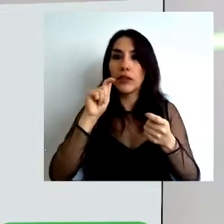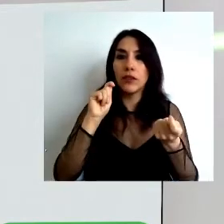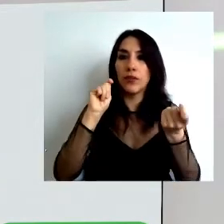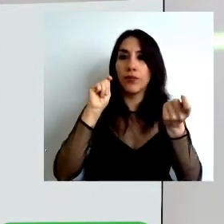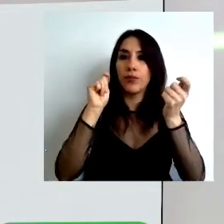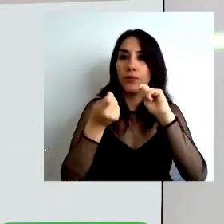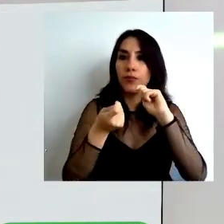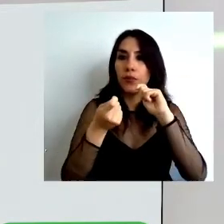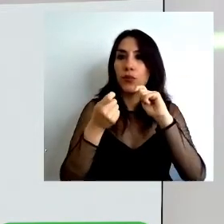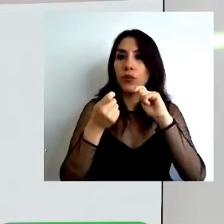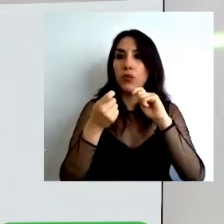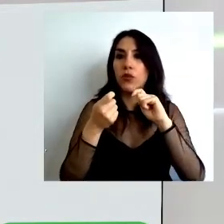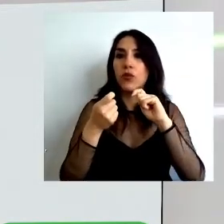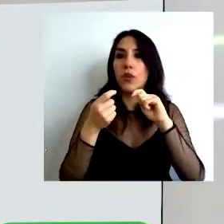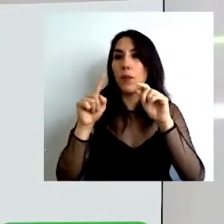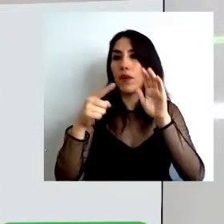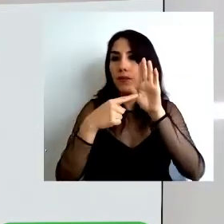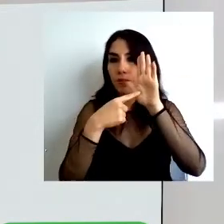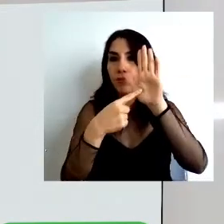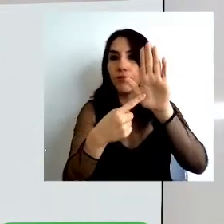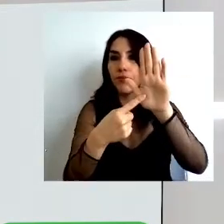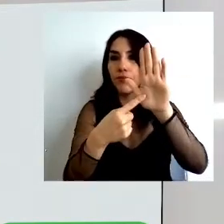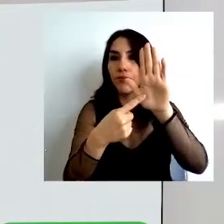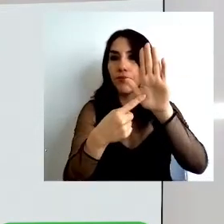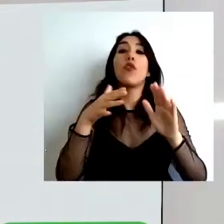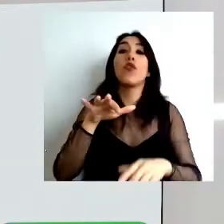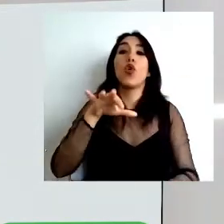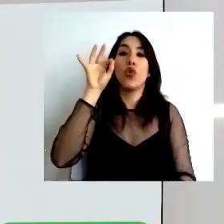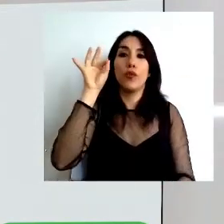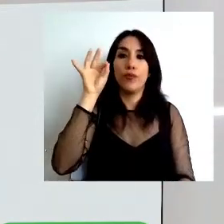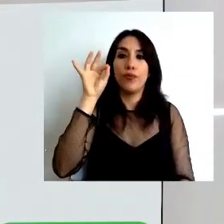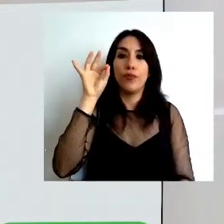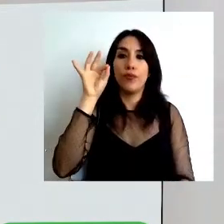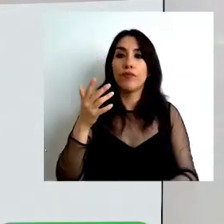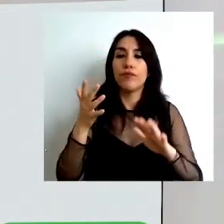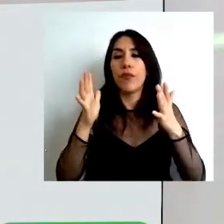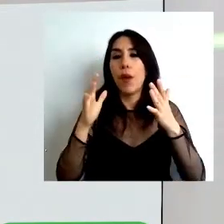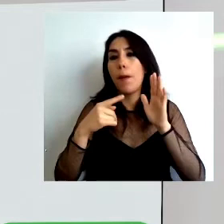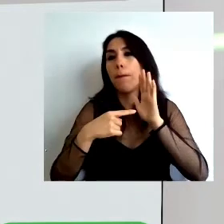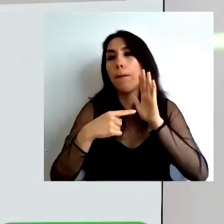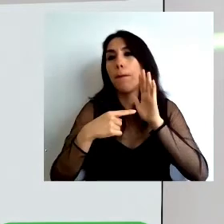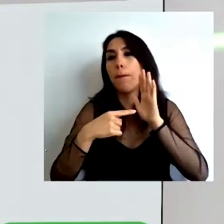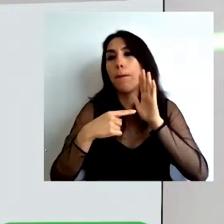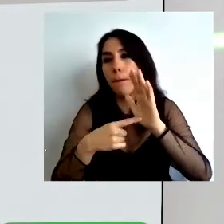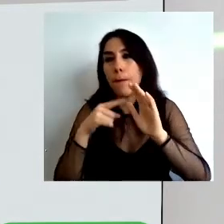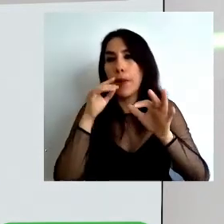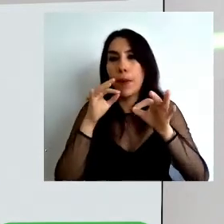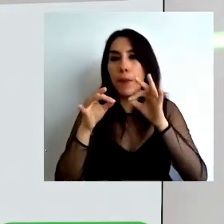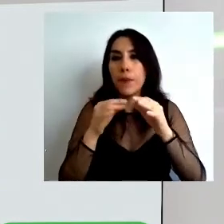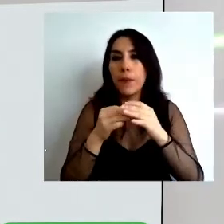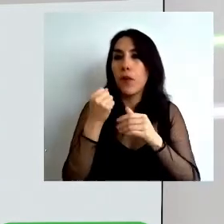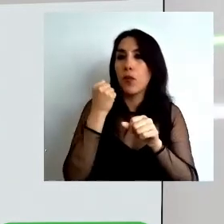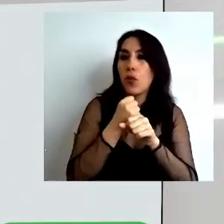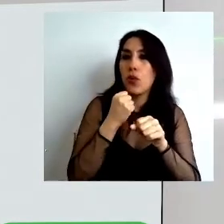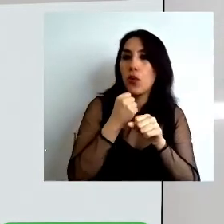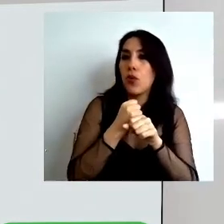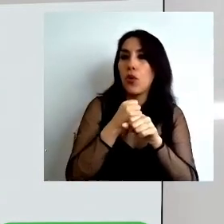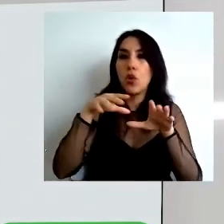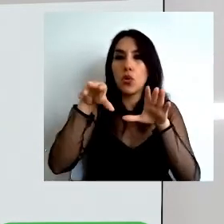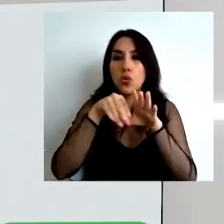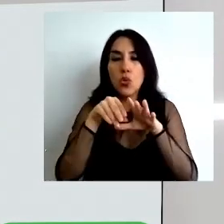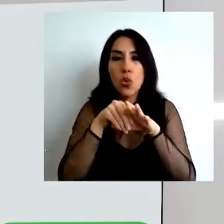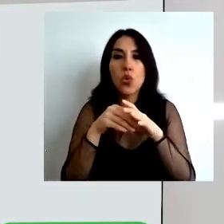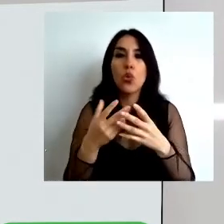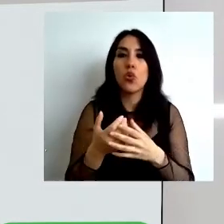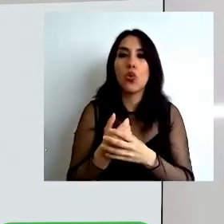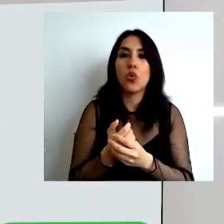inclusive employment, for instance, the system could be considered as inclusive employment, which of course includes many smaller